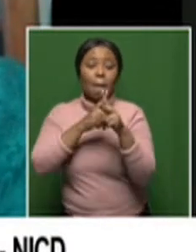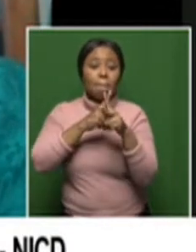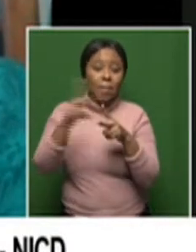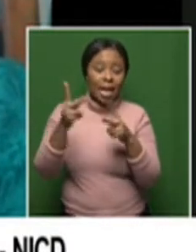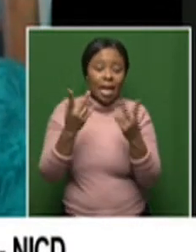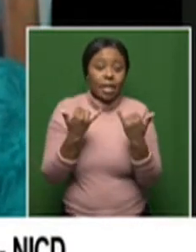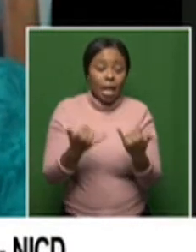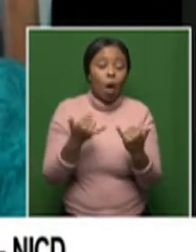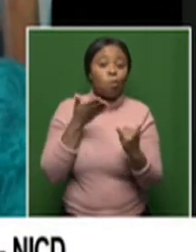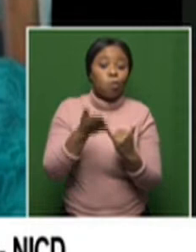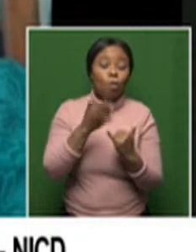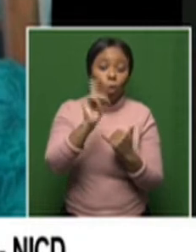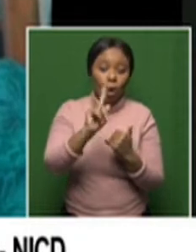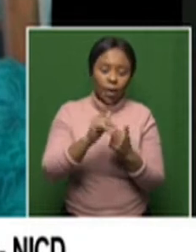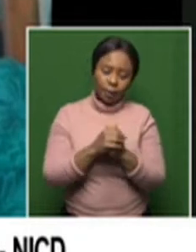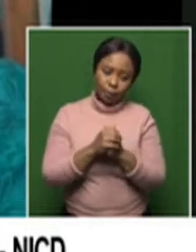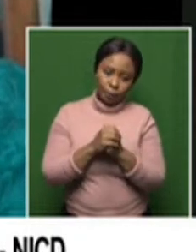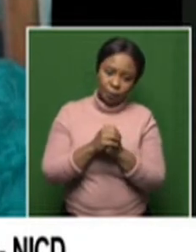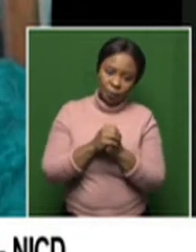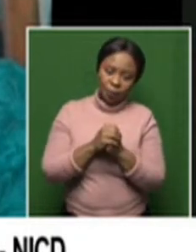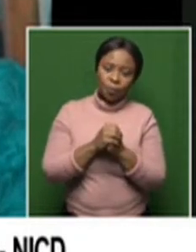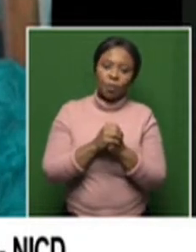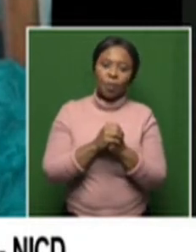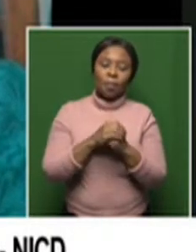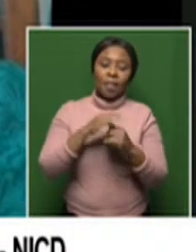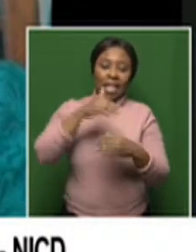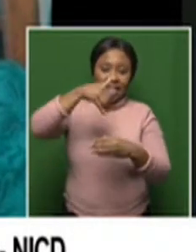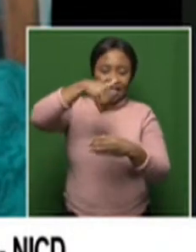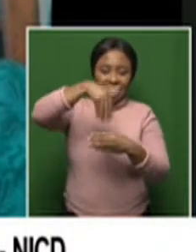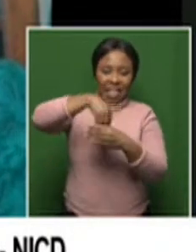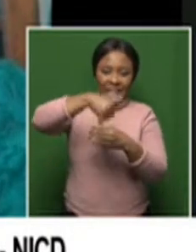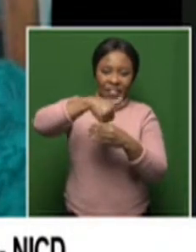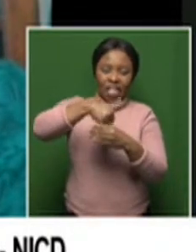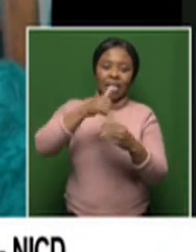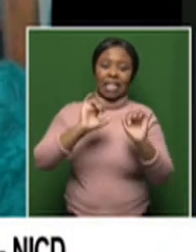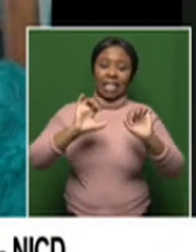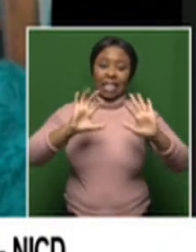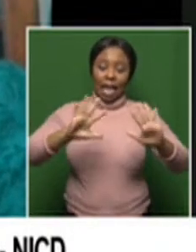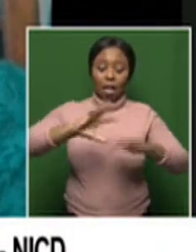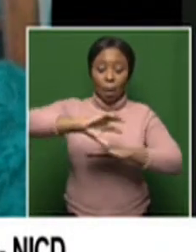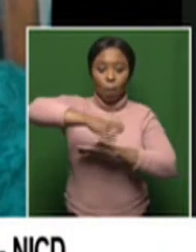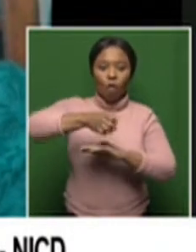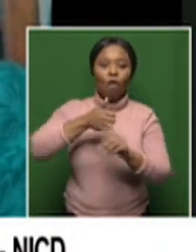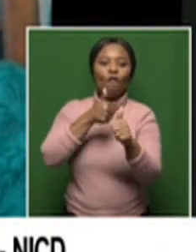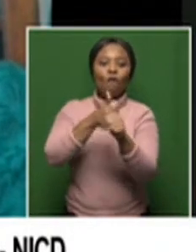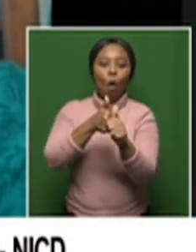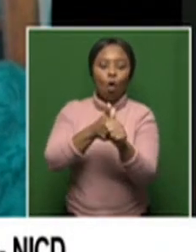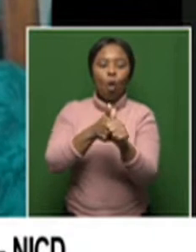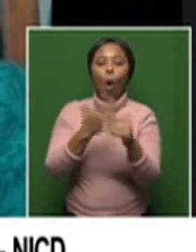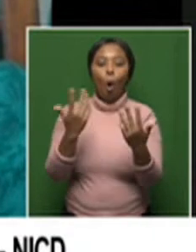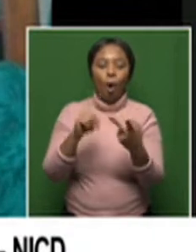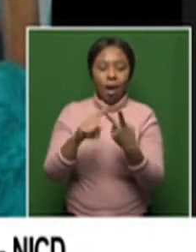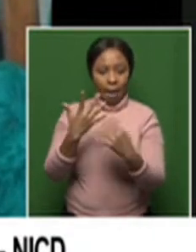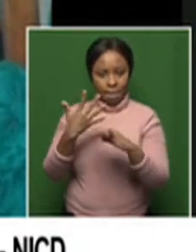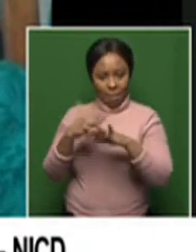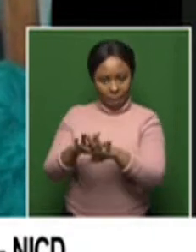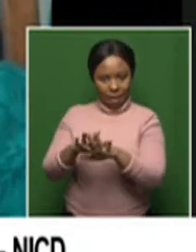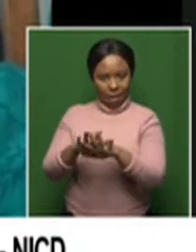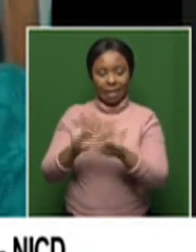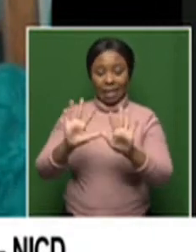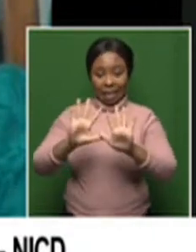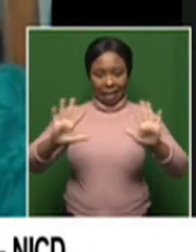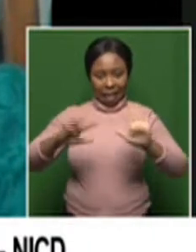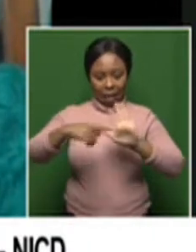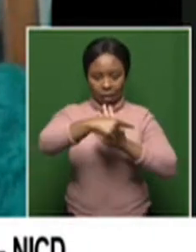contains, 10 interventions that the provinces need to follow or implement and look into that